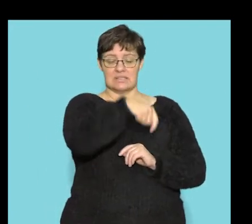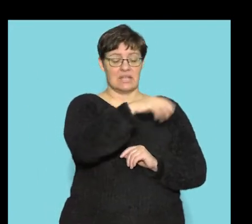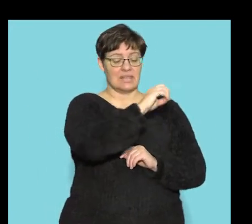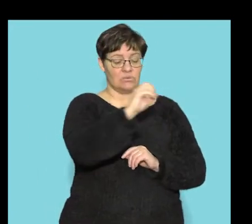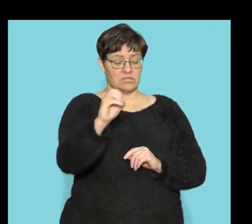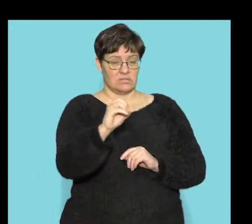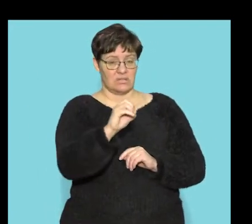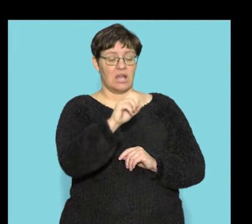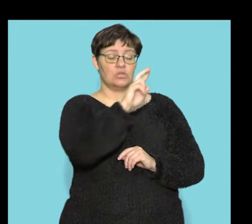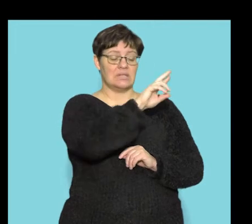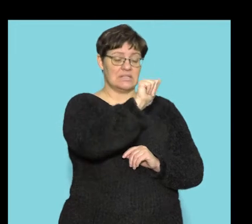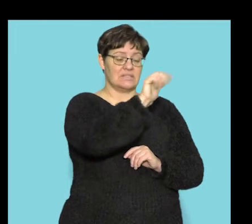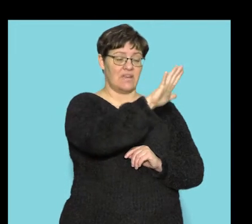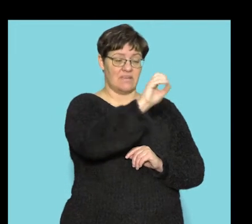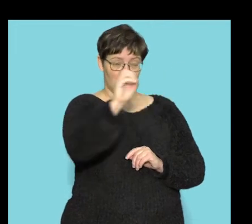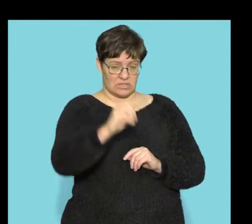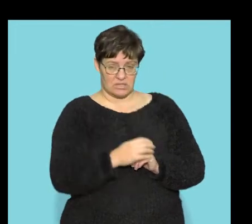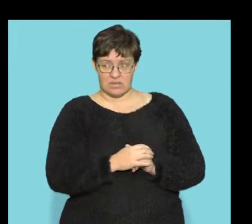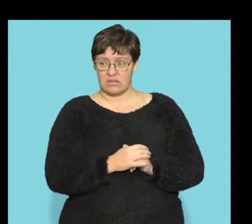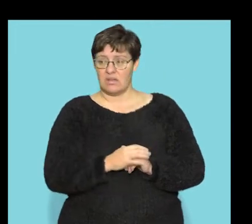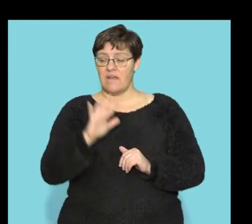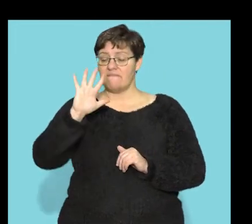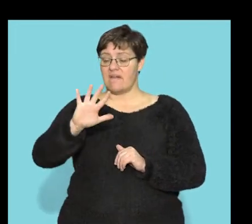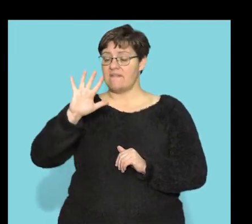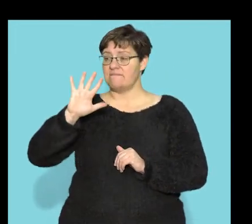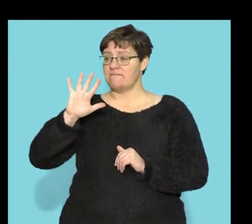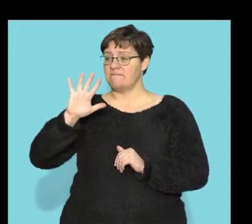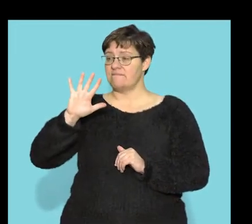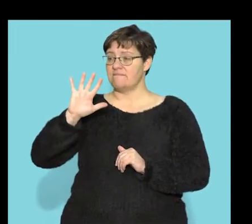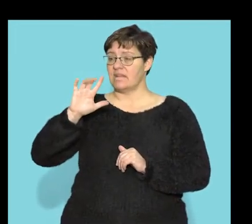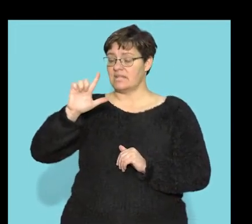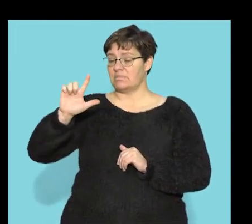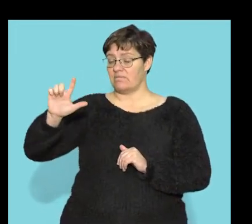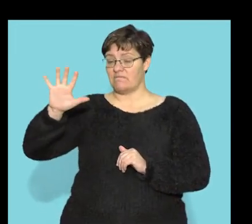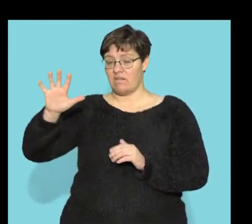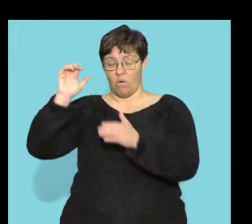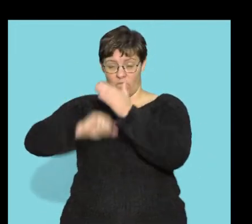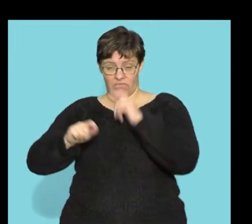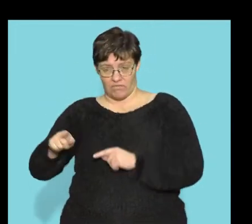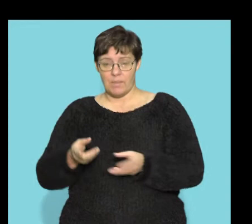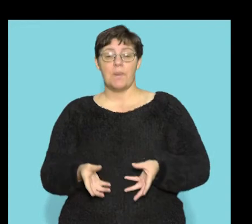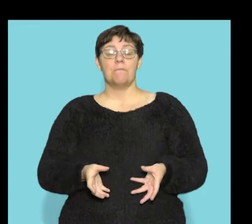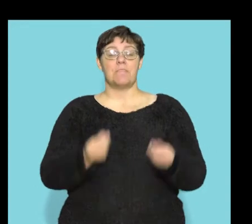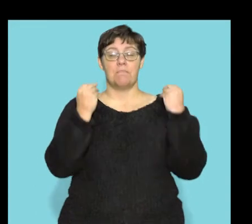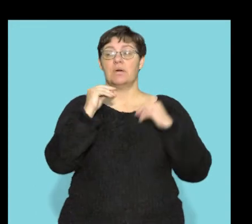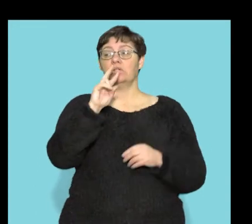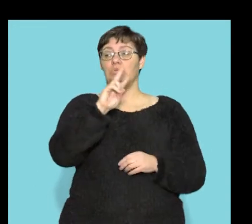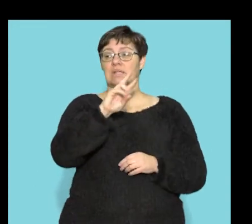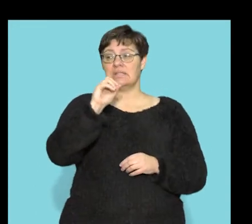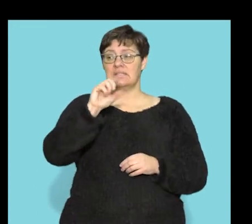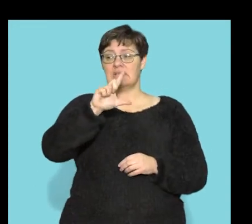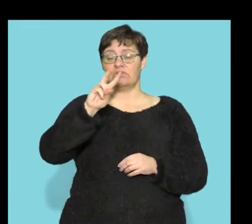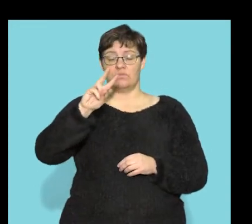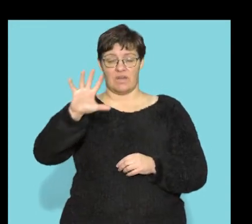26,500, right? Remove the 5,775 to give you a figure of 2725. What's my double